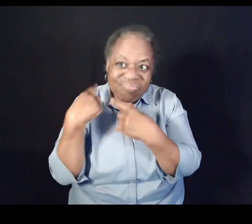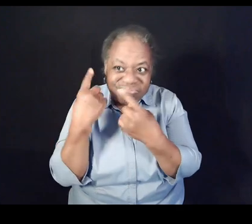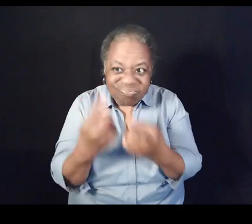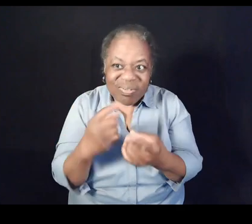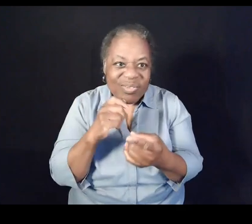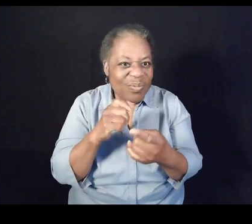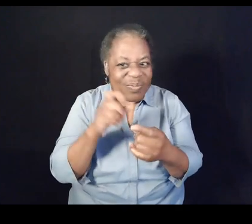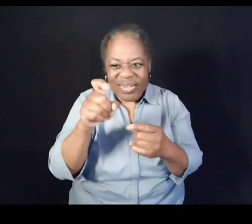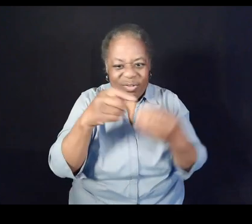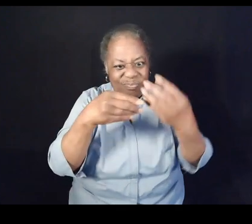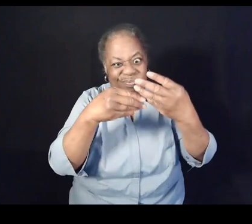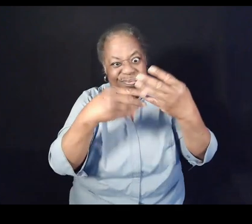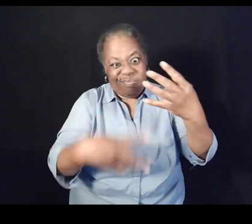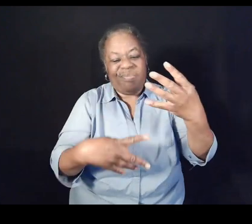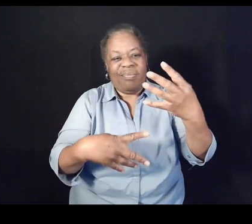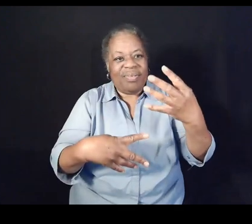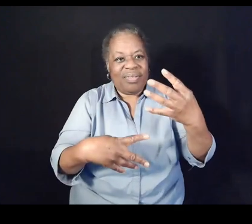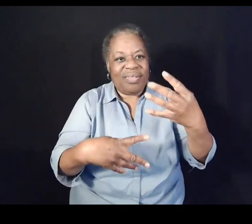right now.